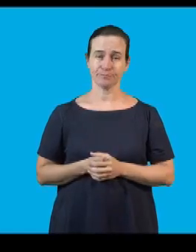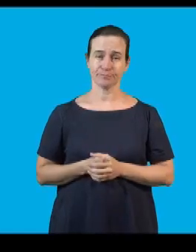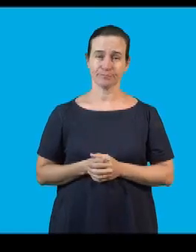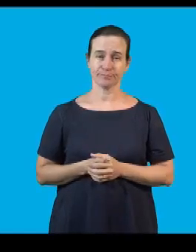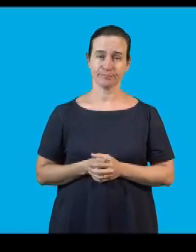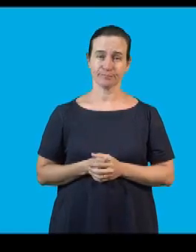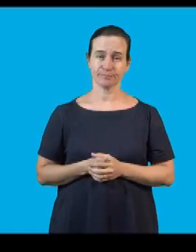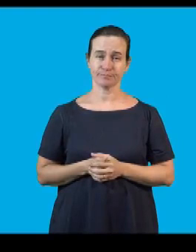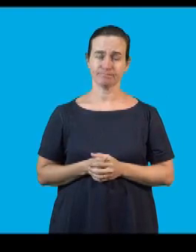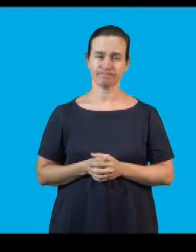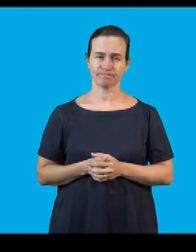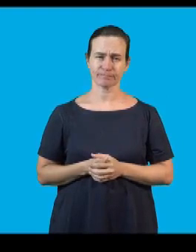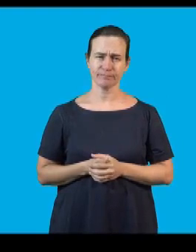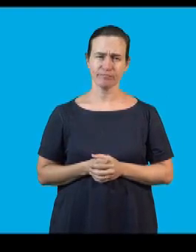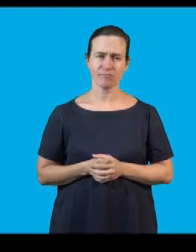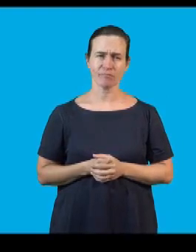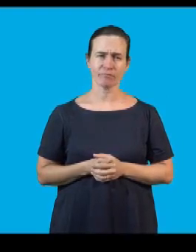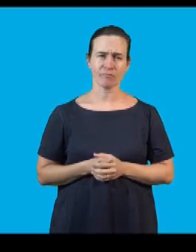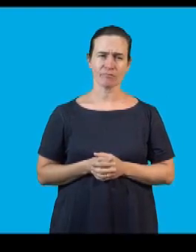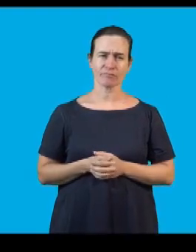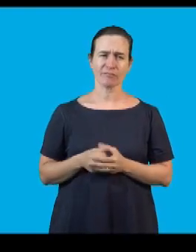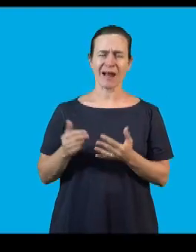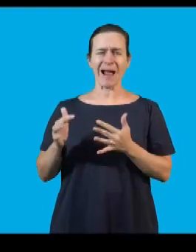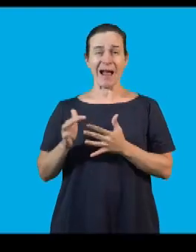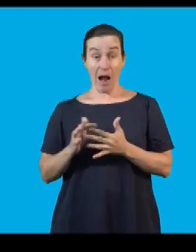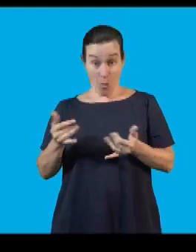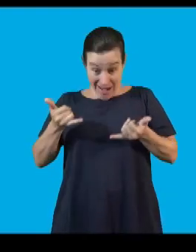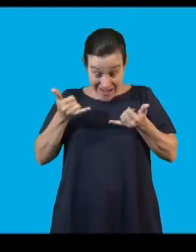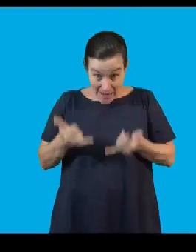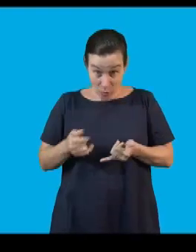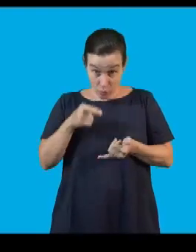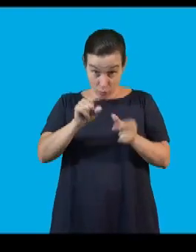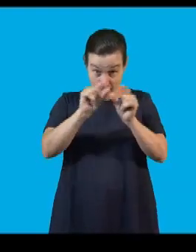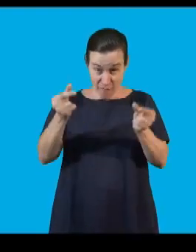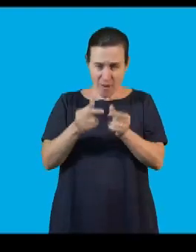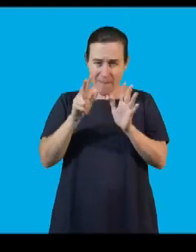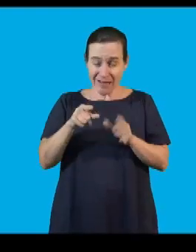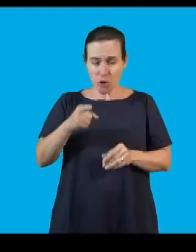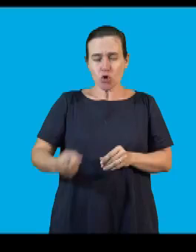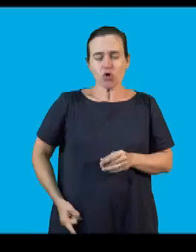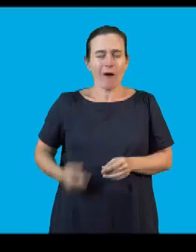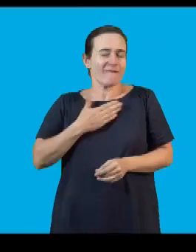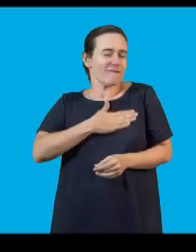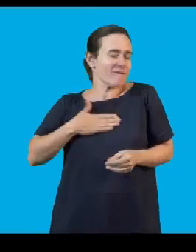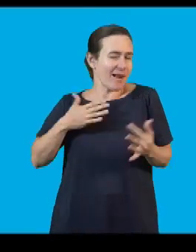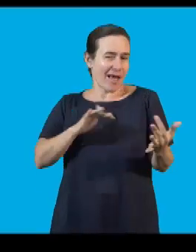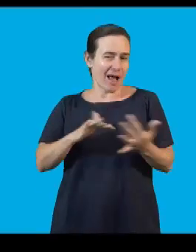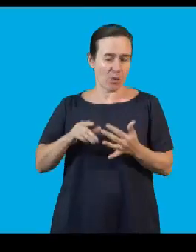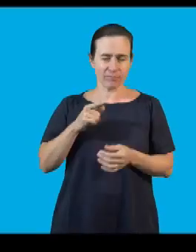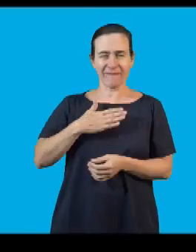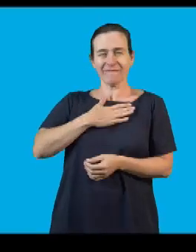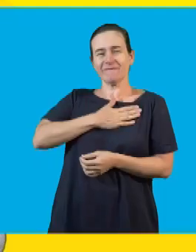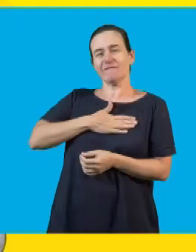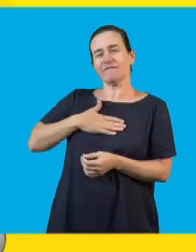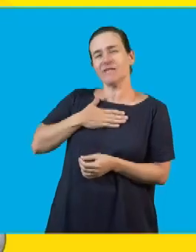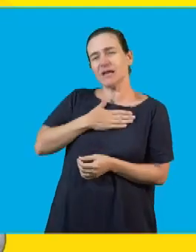there, okay? How does this dog feel at this point? Now remember, when you're talking